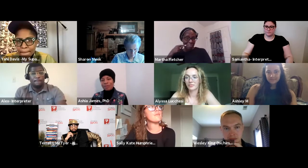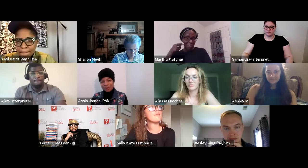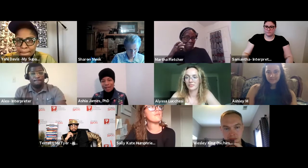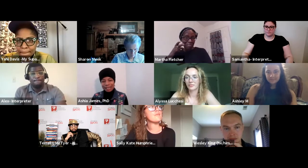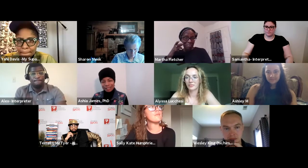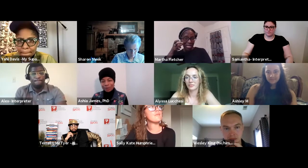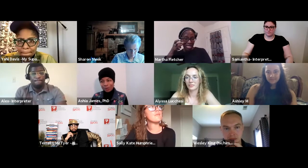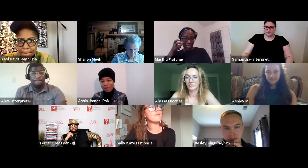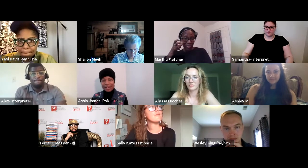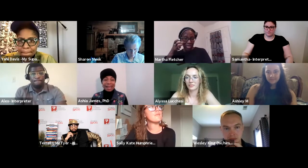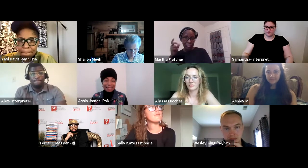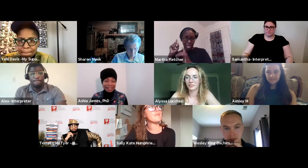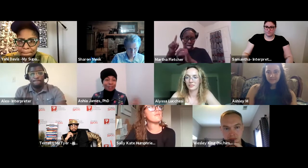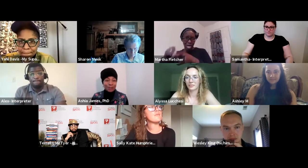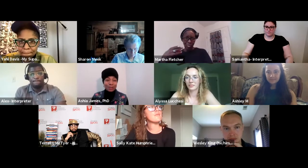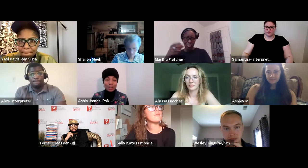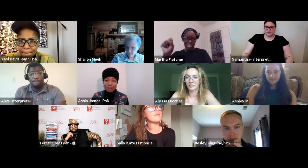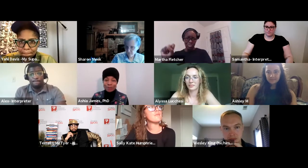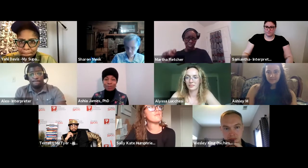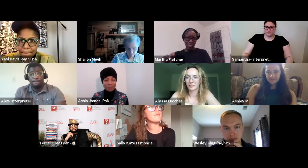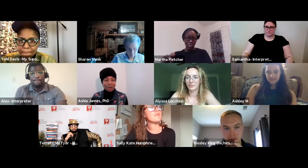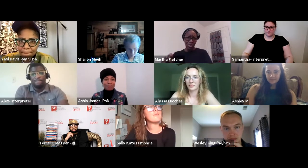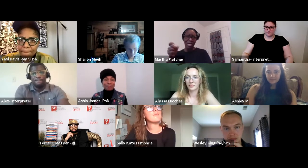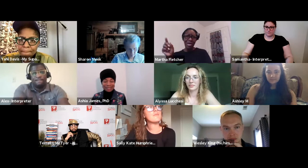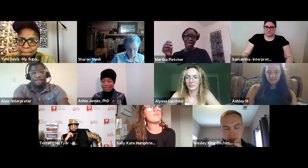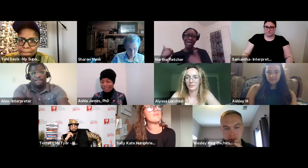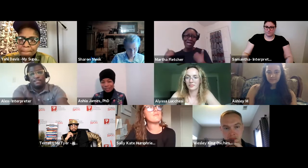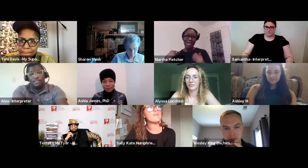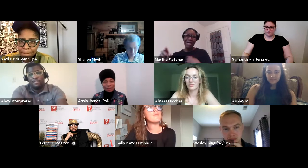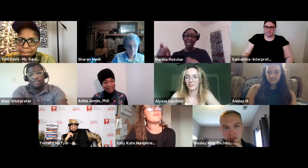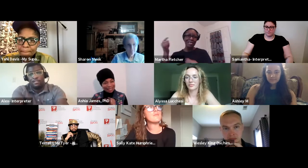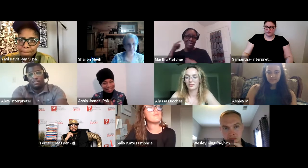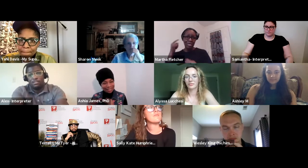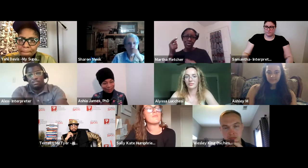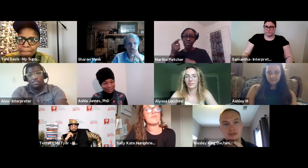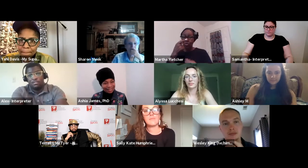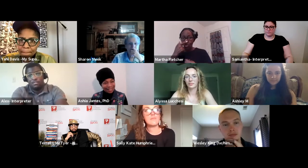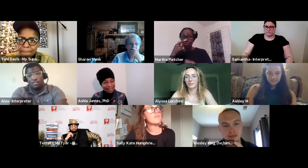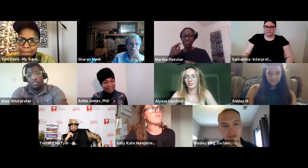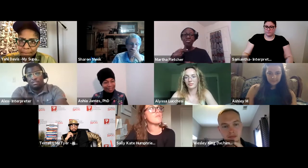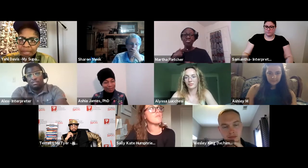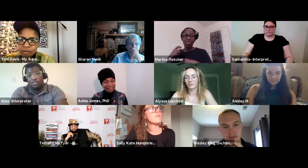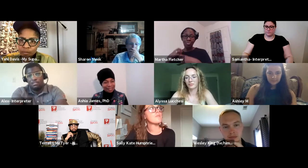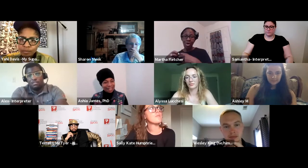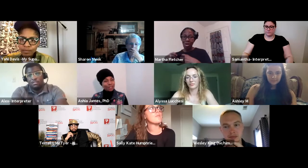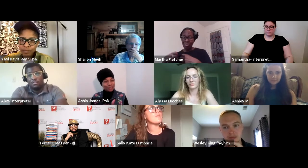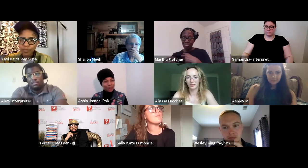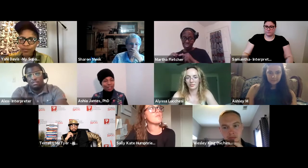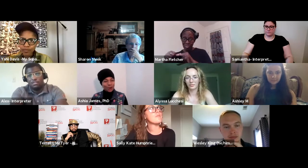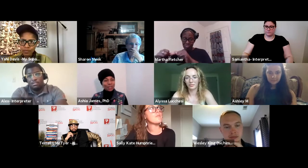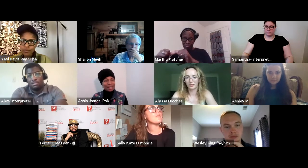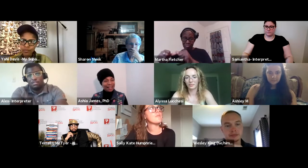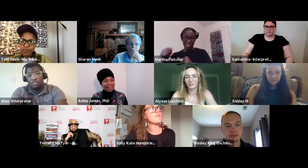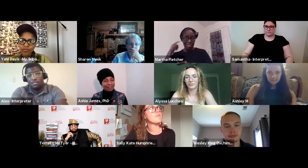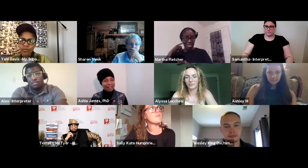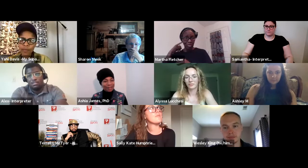I went through high school, I had ears, nose, and throat problems. So that continued. And my hearing started